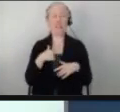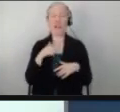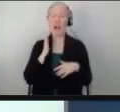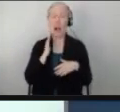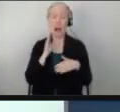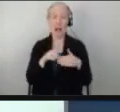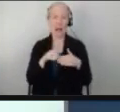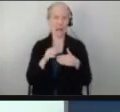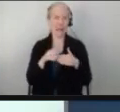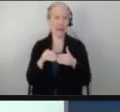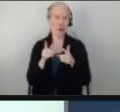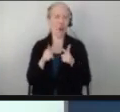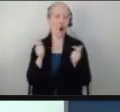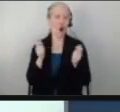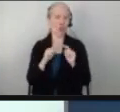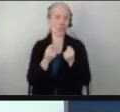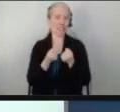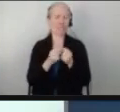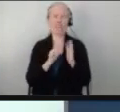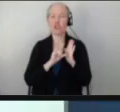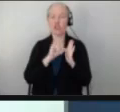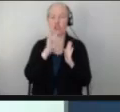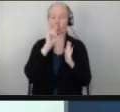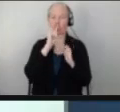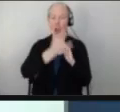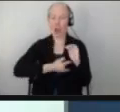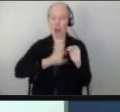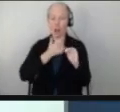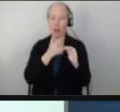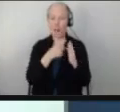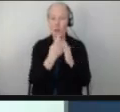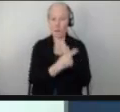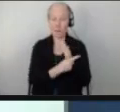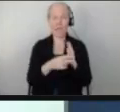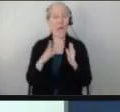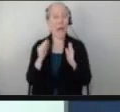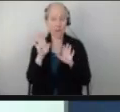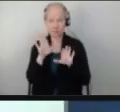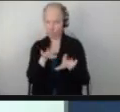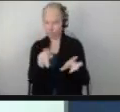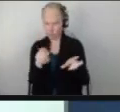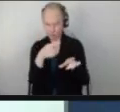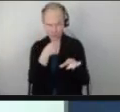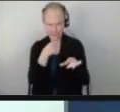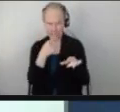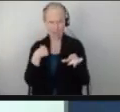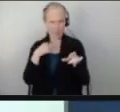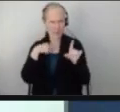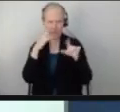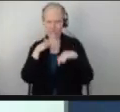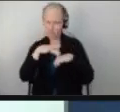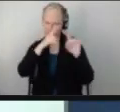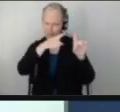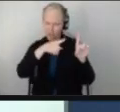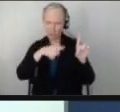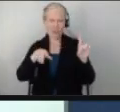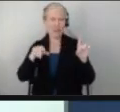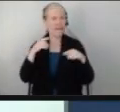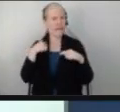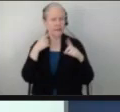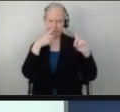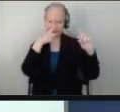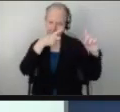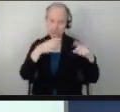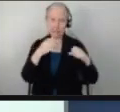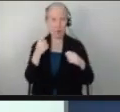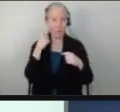shuttle program. And as you said, we're about our mission, right? We all know what the objective is. And so for me, I was like